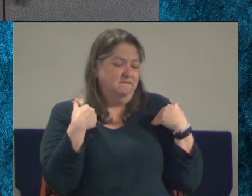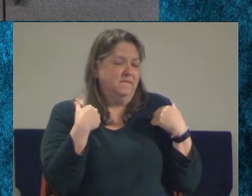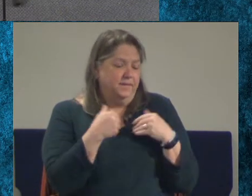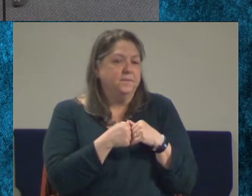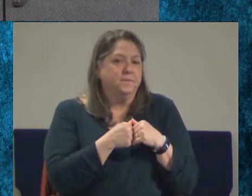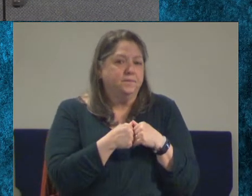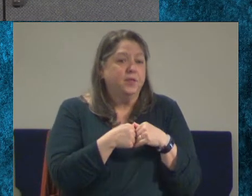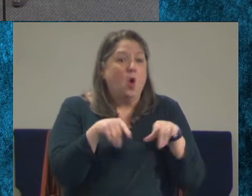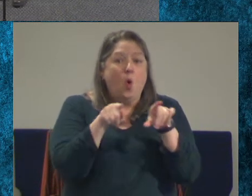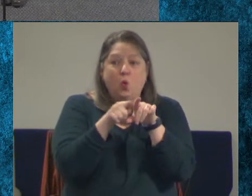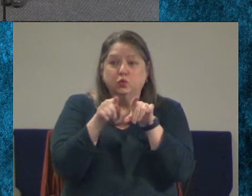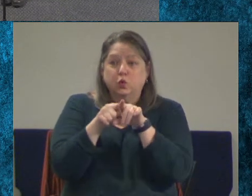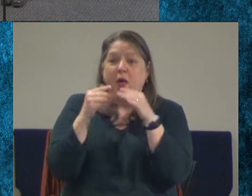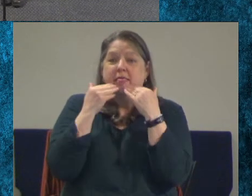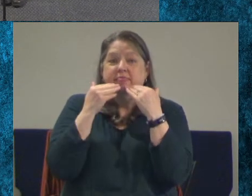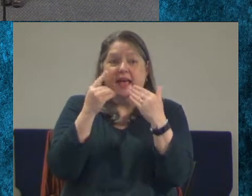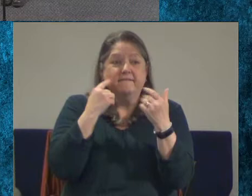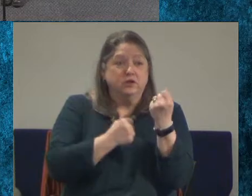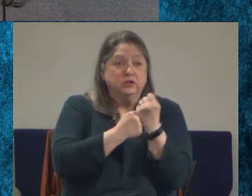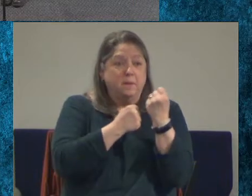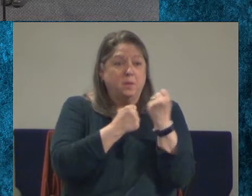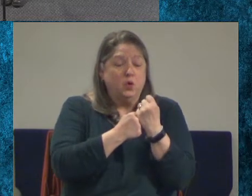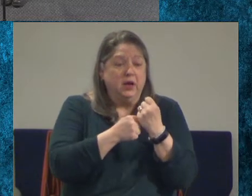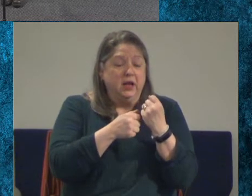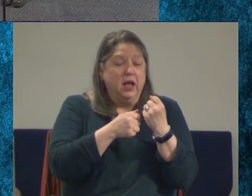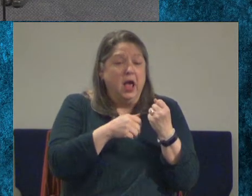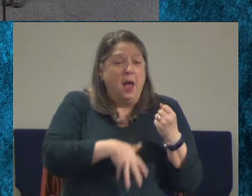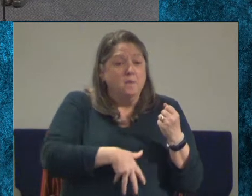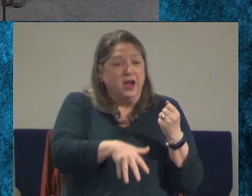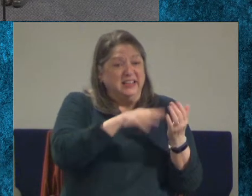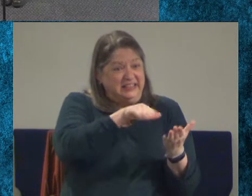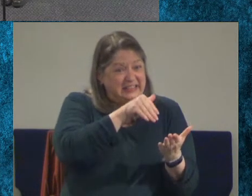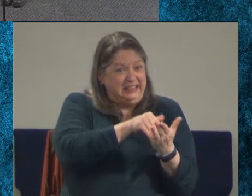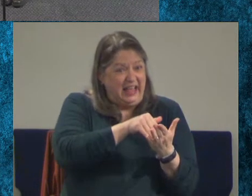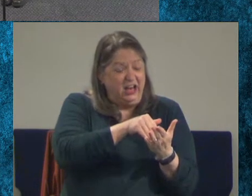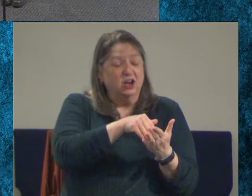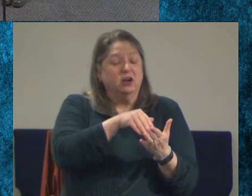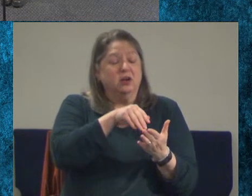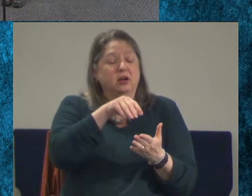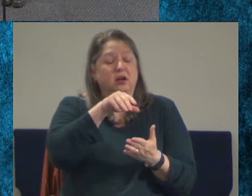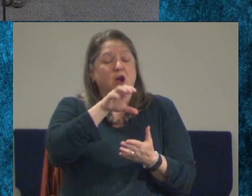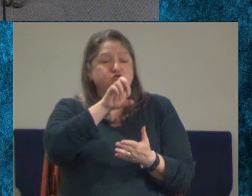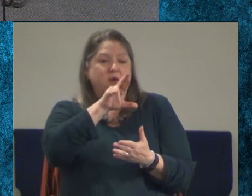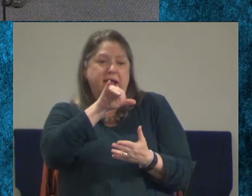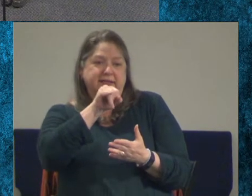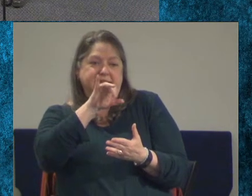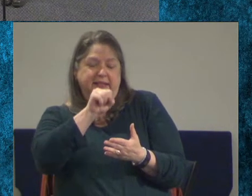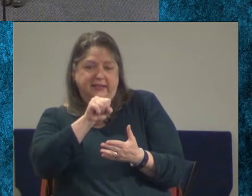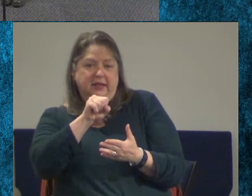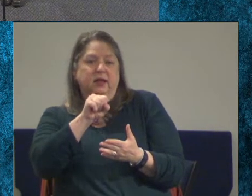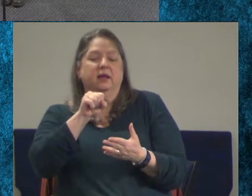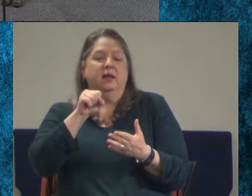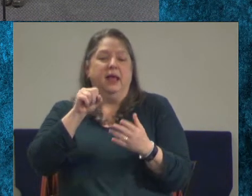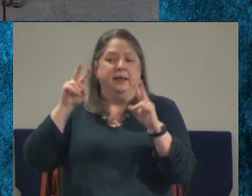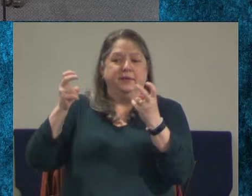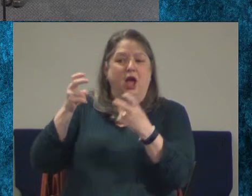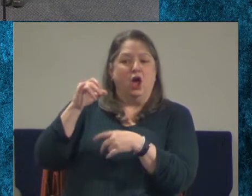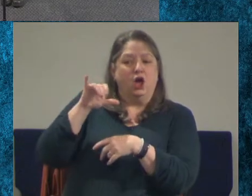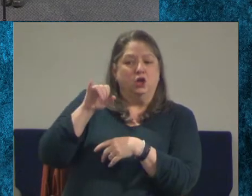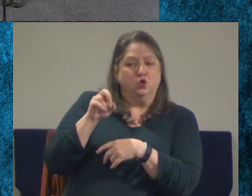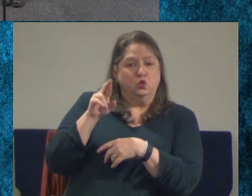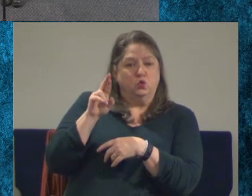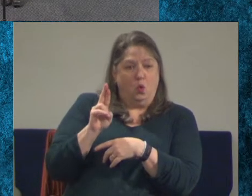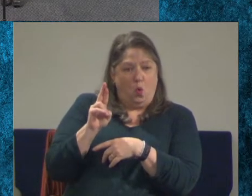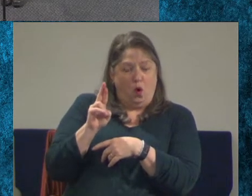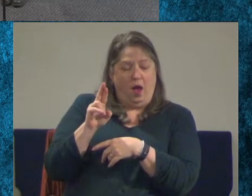supporting Your Loving Choices, which is our crisis pregnancy center in town. And if your bottles are filled, you can bring them to